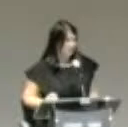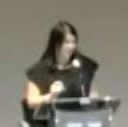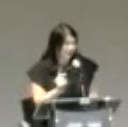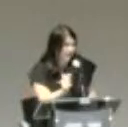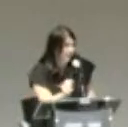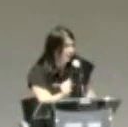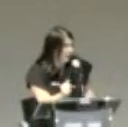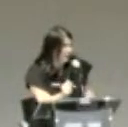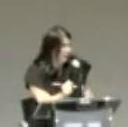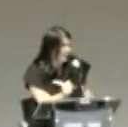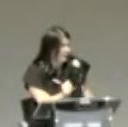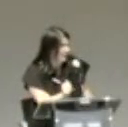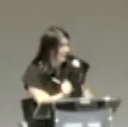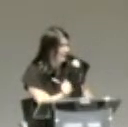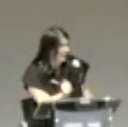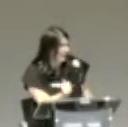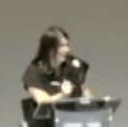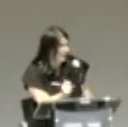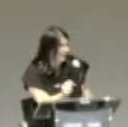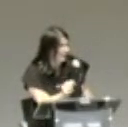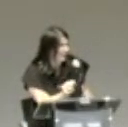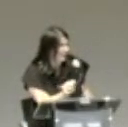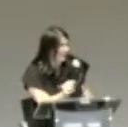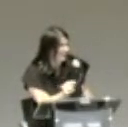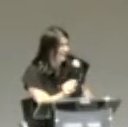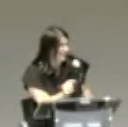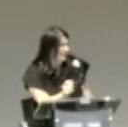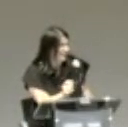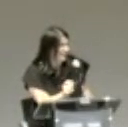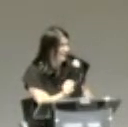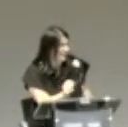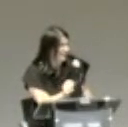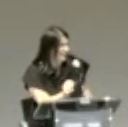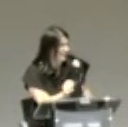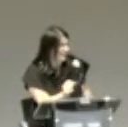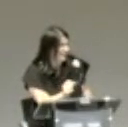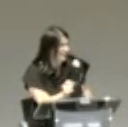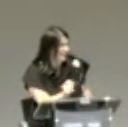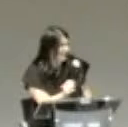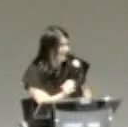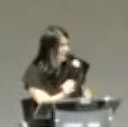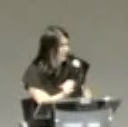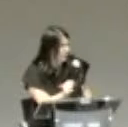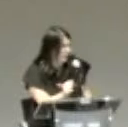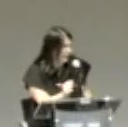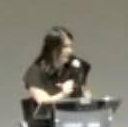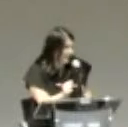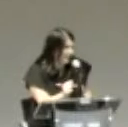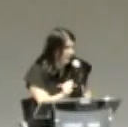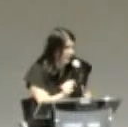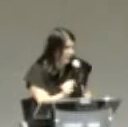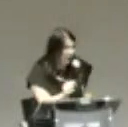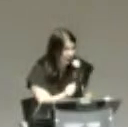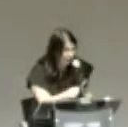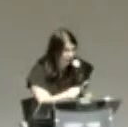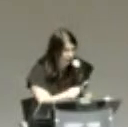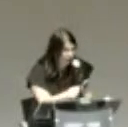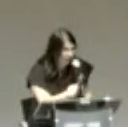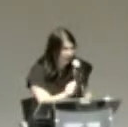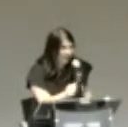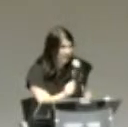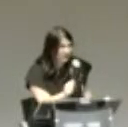one is. Please come to the kickoff when it is announced, and we'll talk through in more detail. Great. Thank you. I